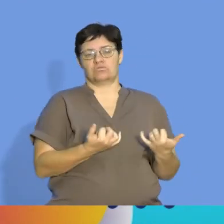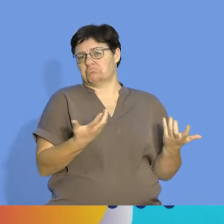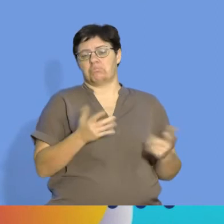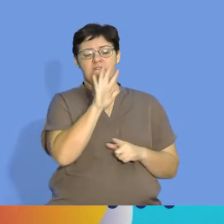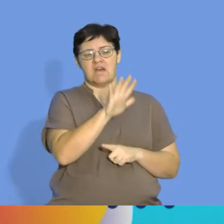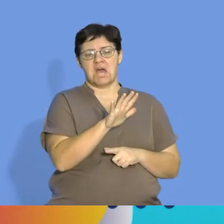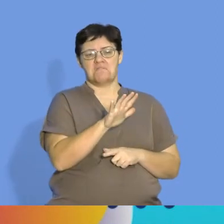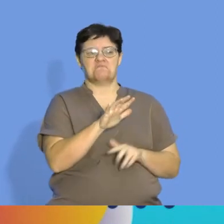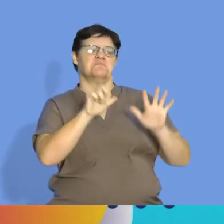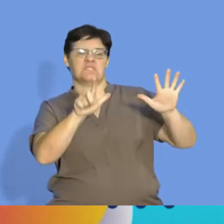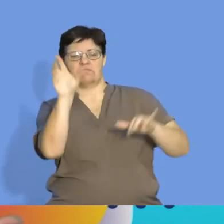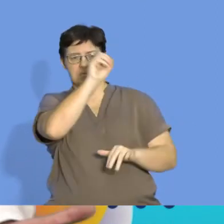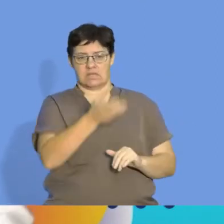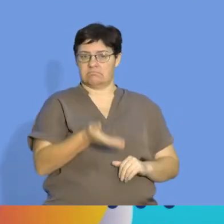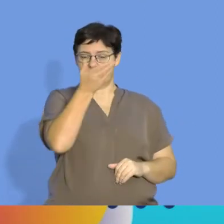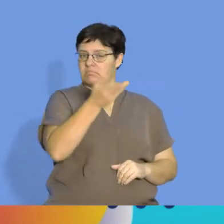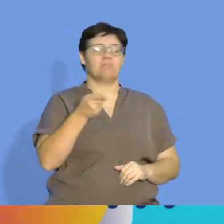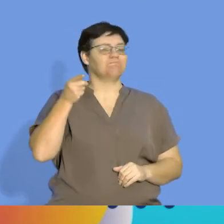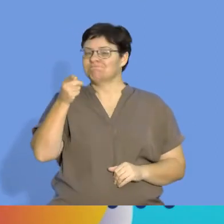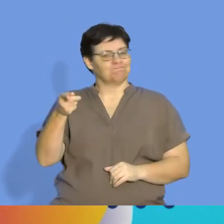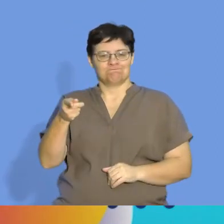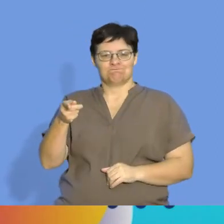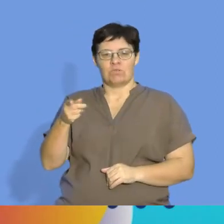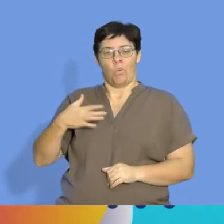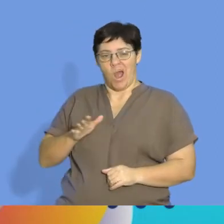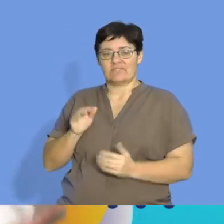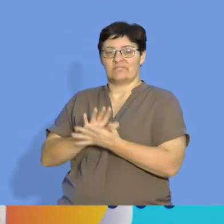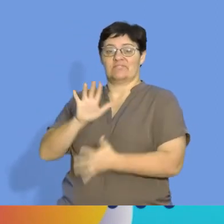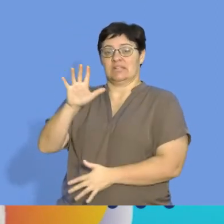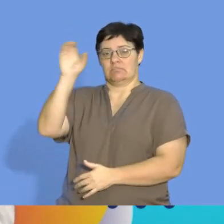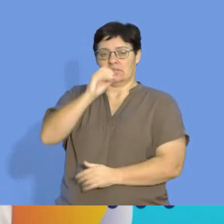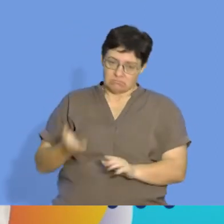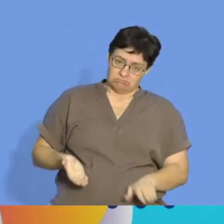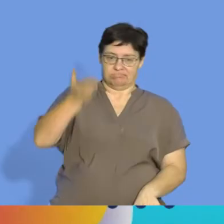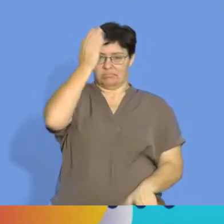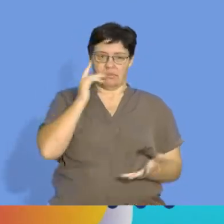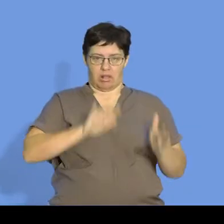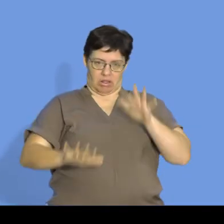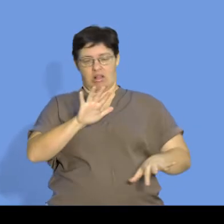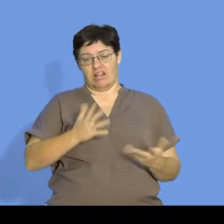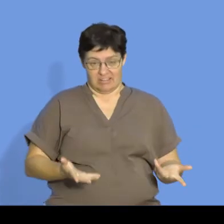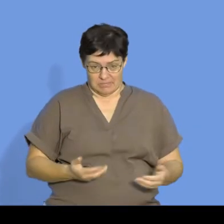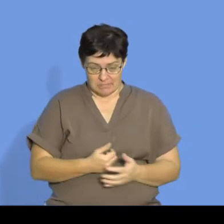a 5 or 7% increase, but there was suddenly a 15% increase. Okay,